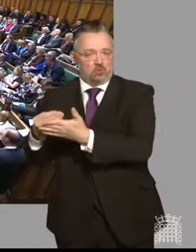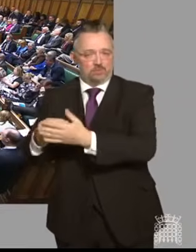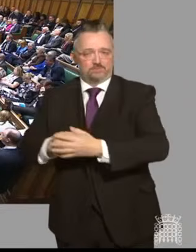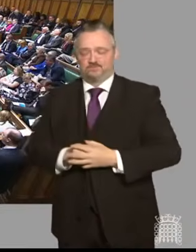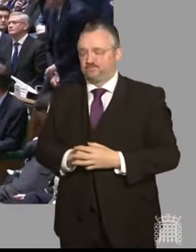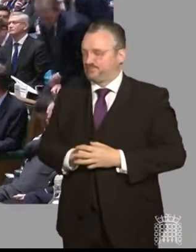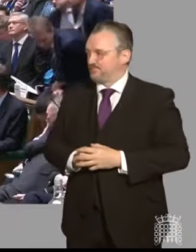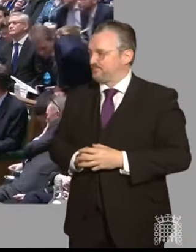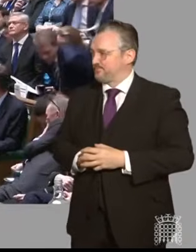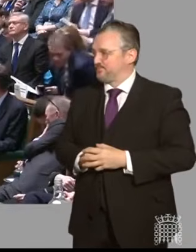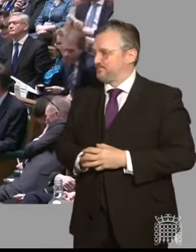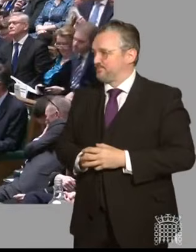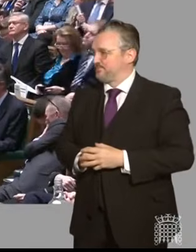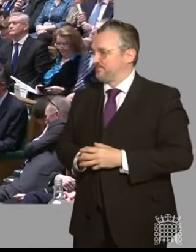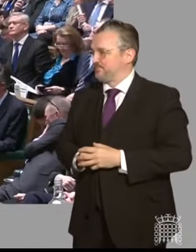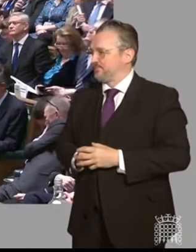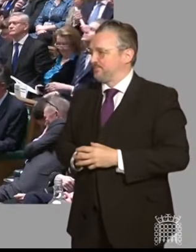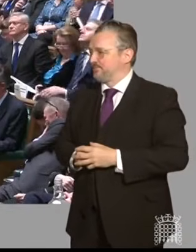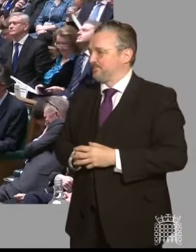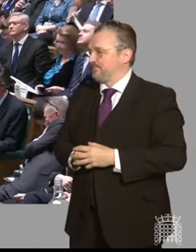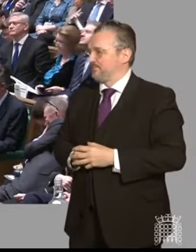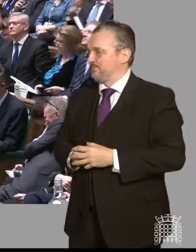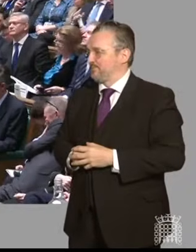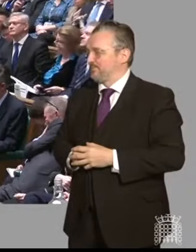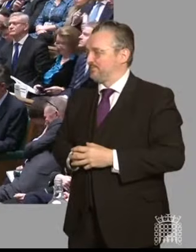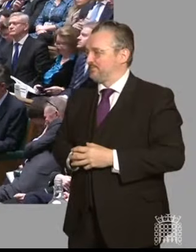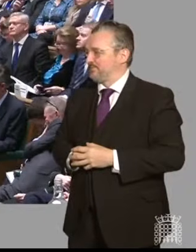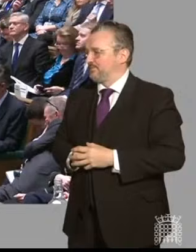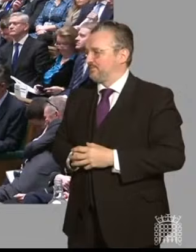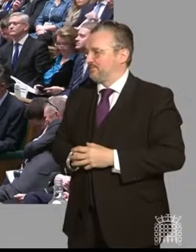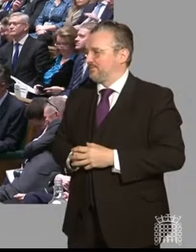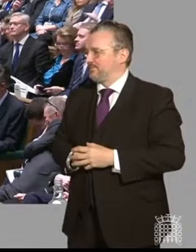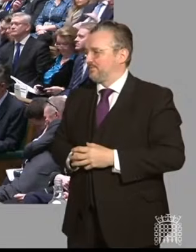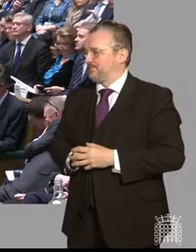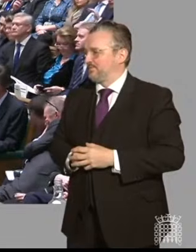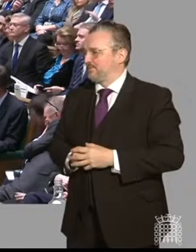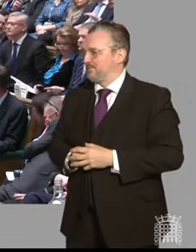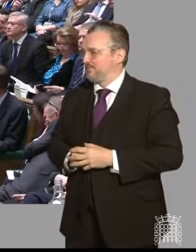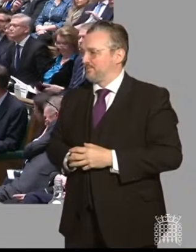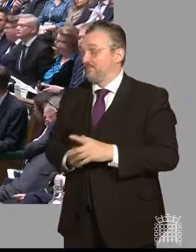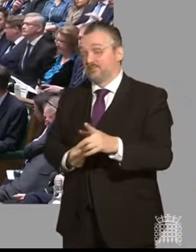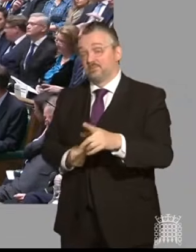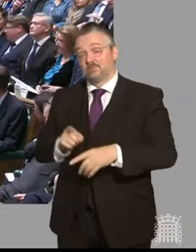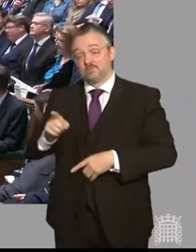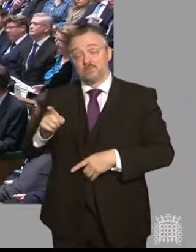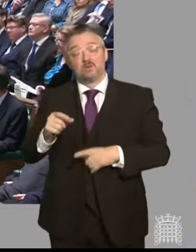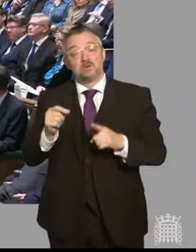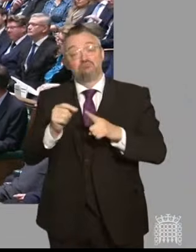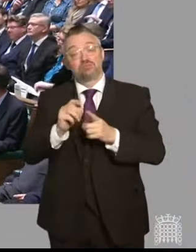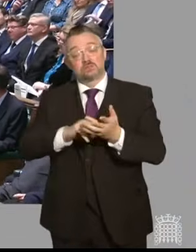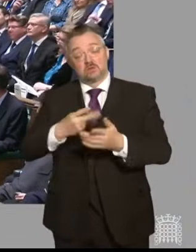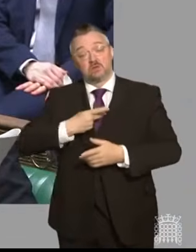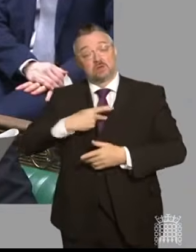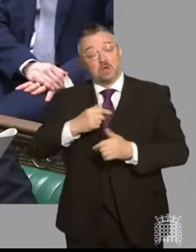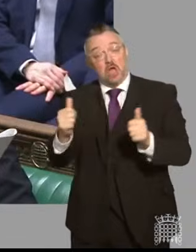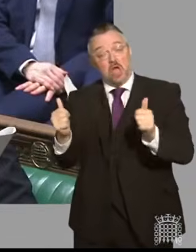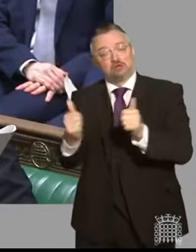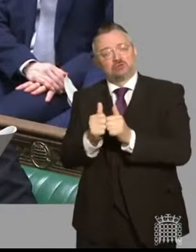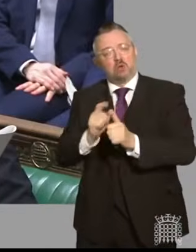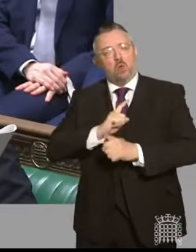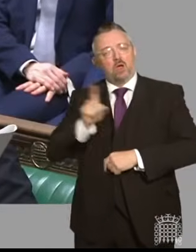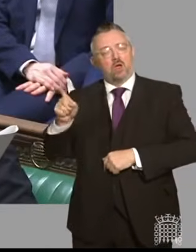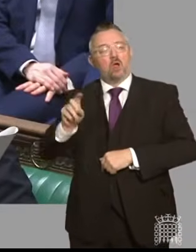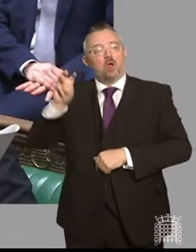Mr. Speaker, does the Prime Minister agree with me and Welsh farmers like Gareth Wyn-Jones that our farmers and food security